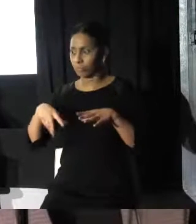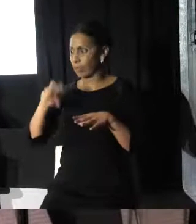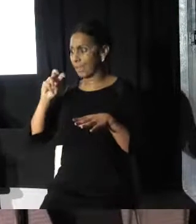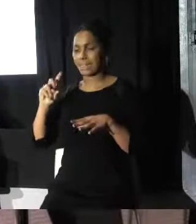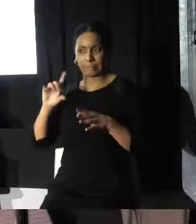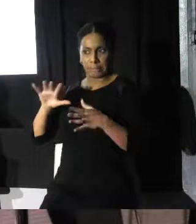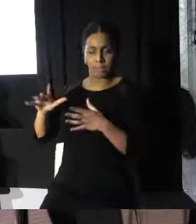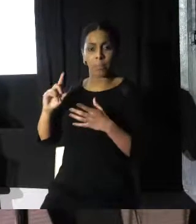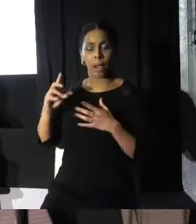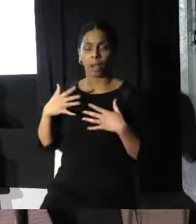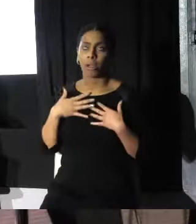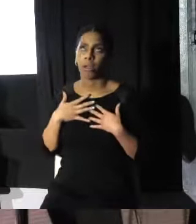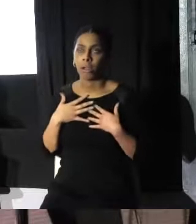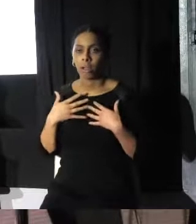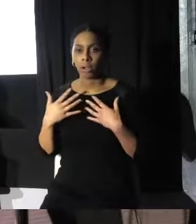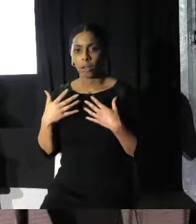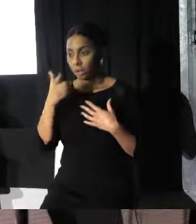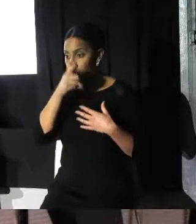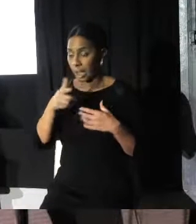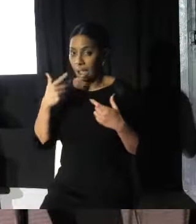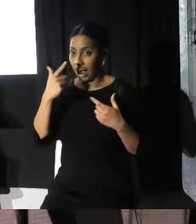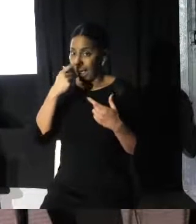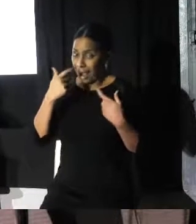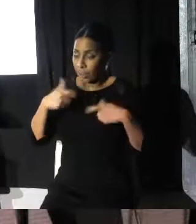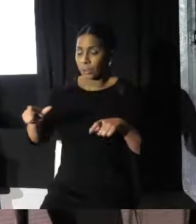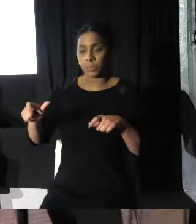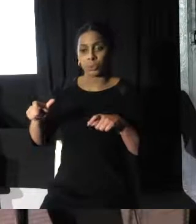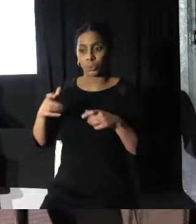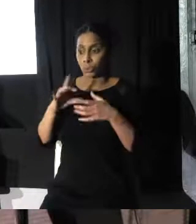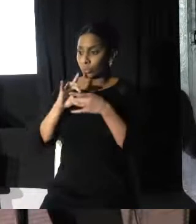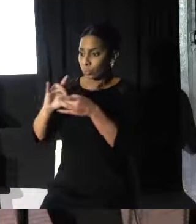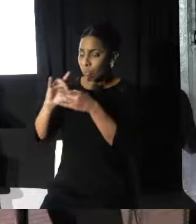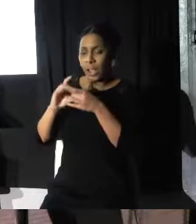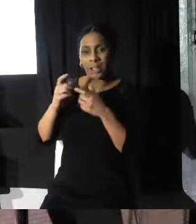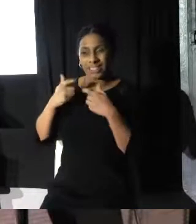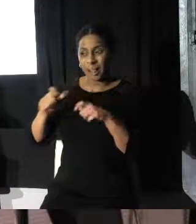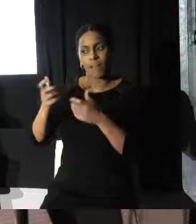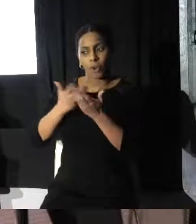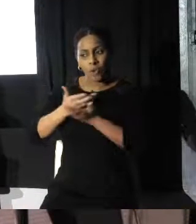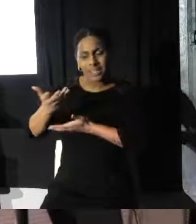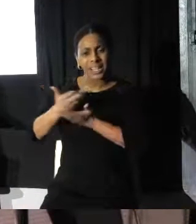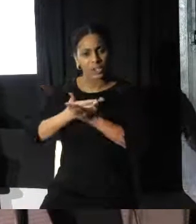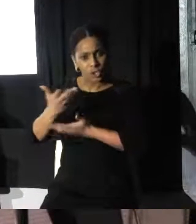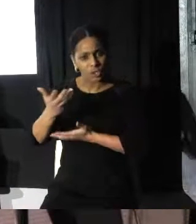lifesaver to allow us to continue to have these conversations across